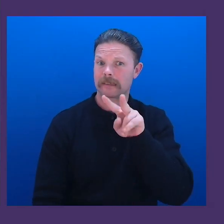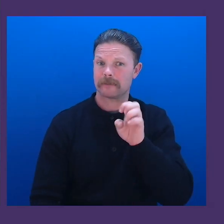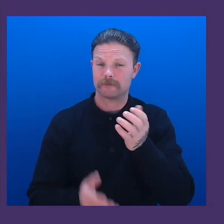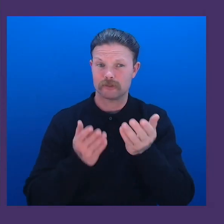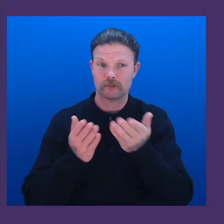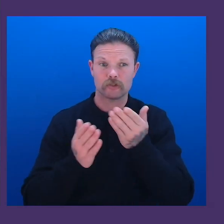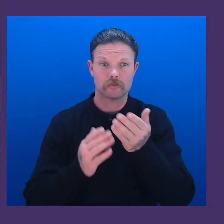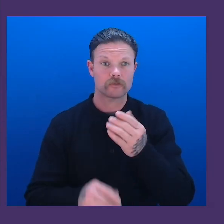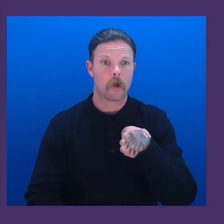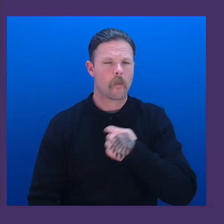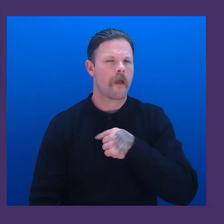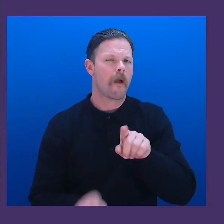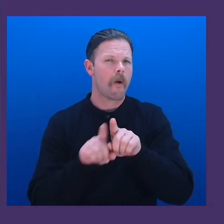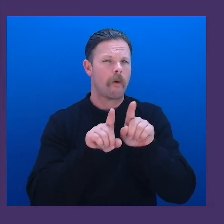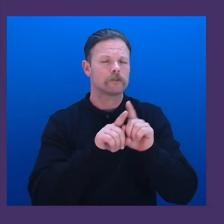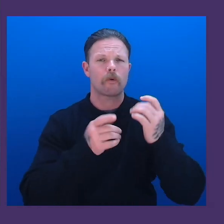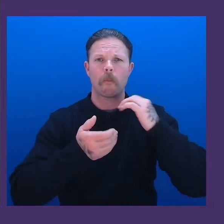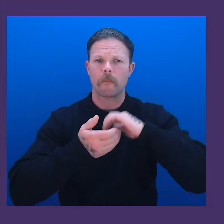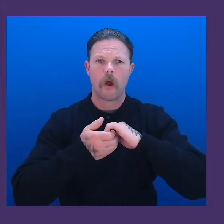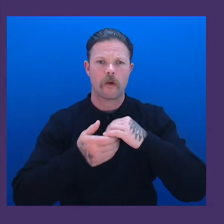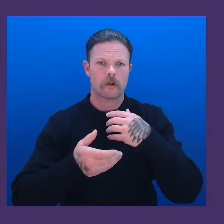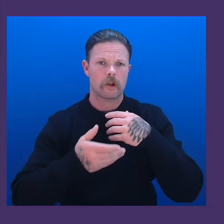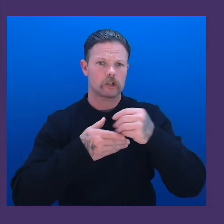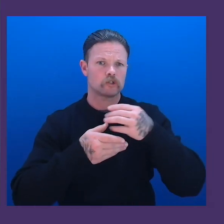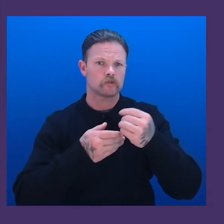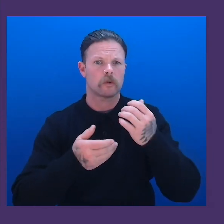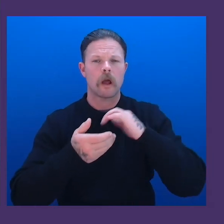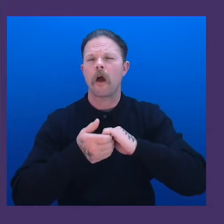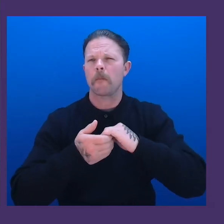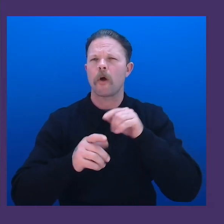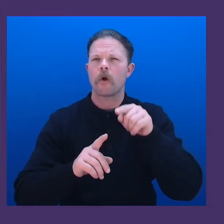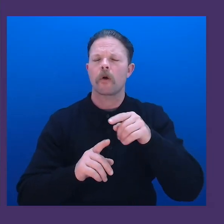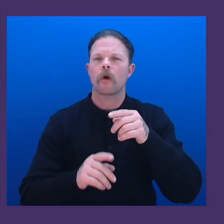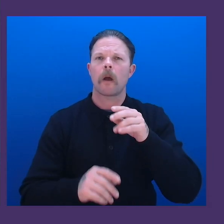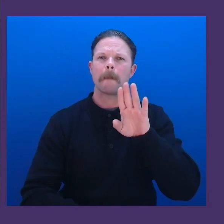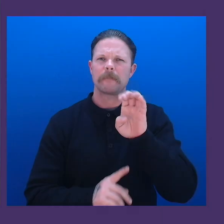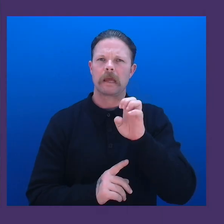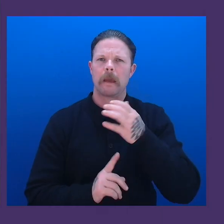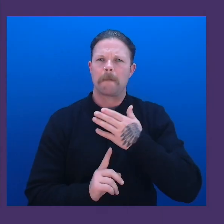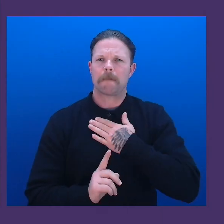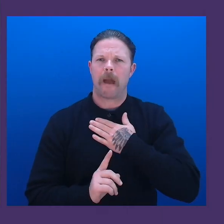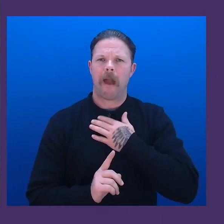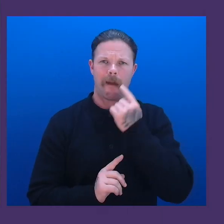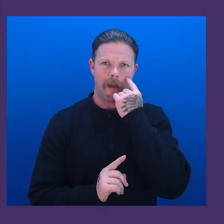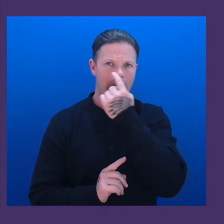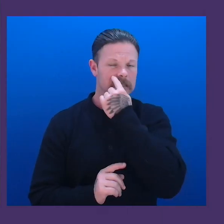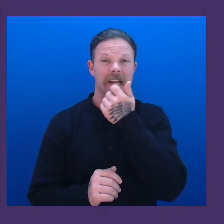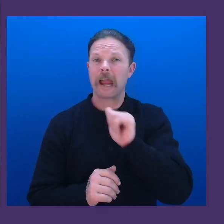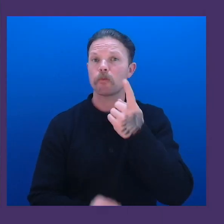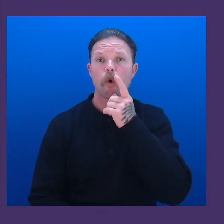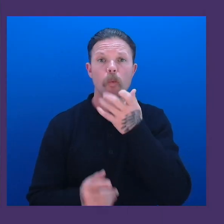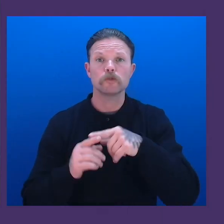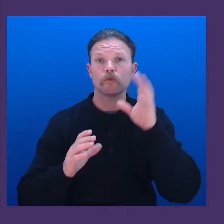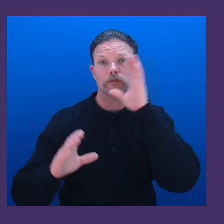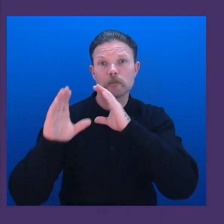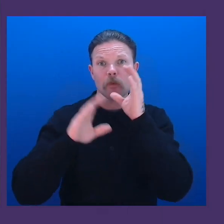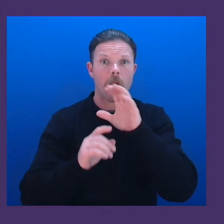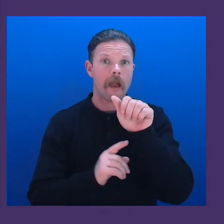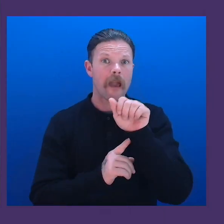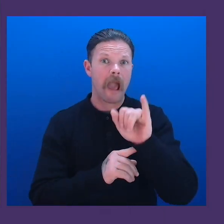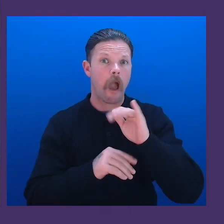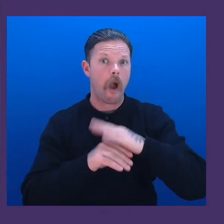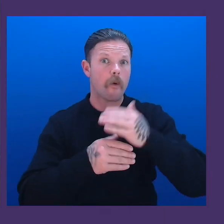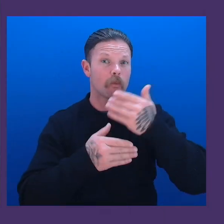with external partner like Be My Eyes. Anybody who wants to explore what AI on Windows look like